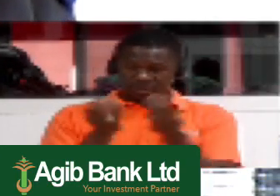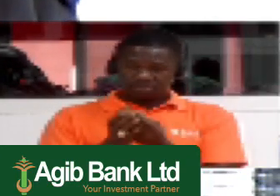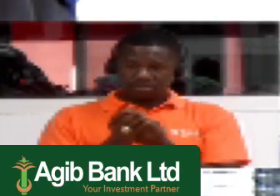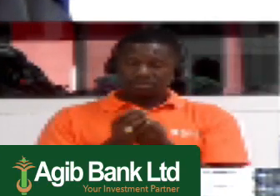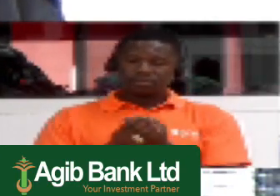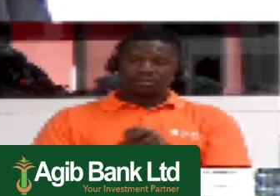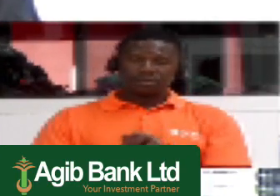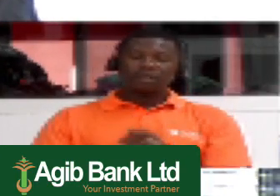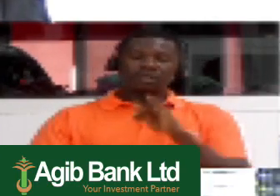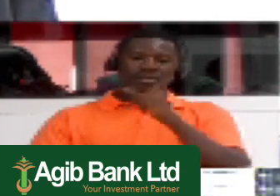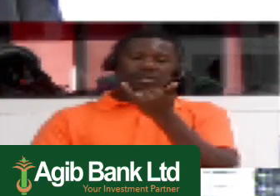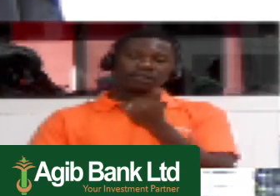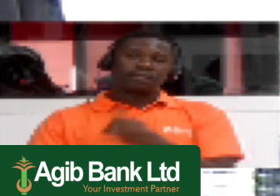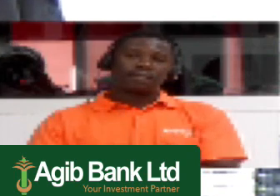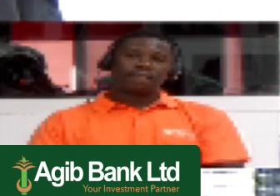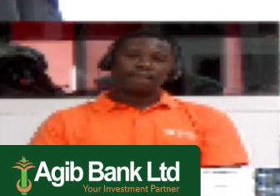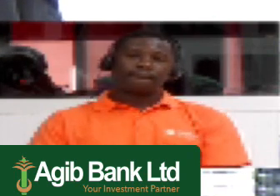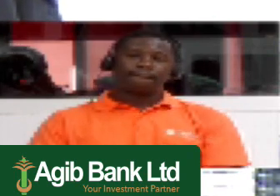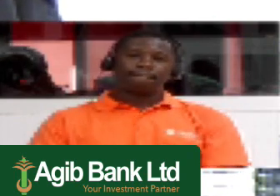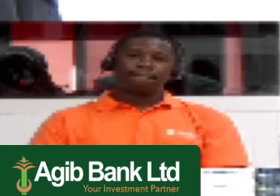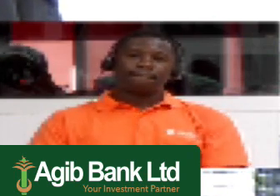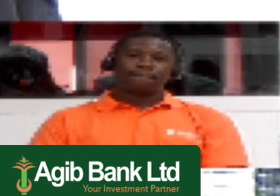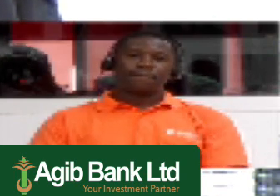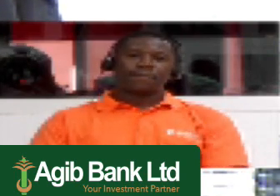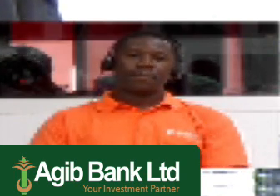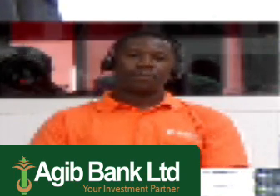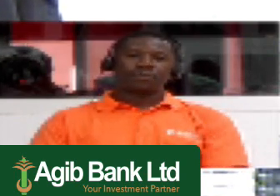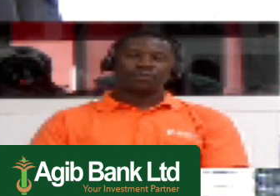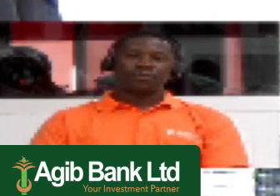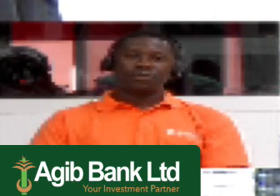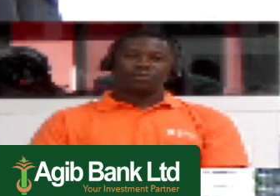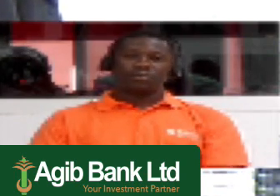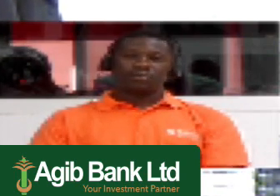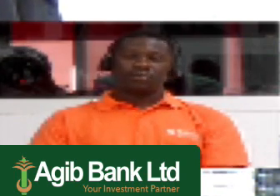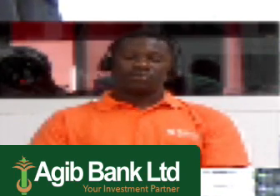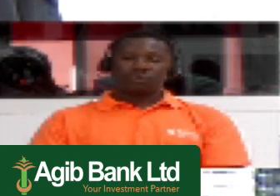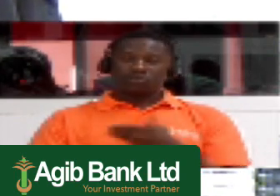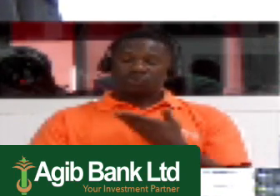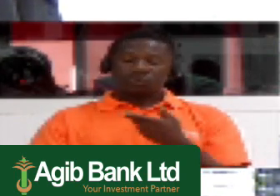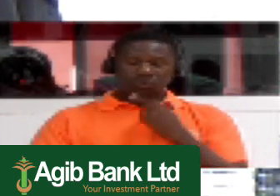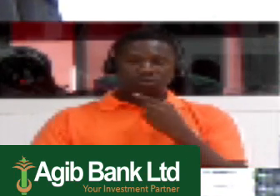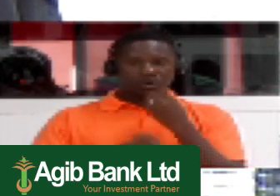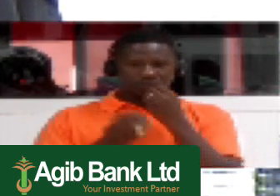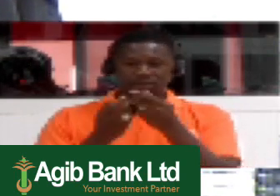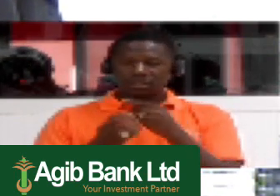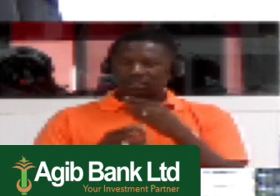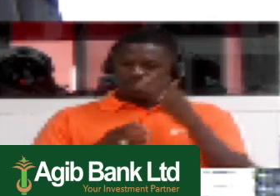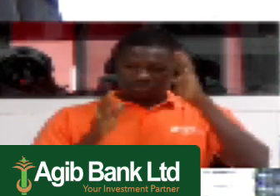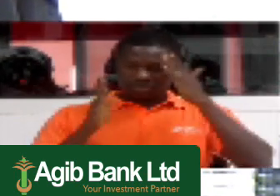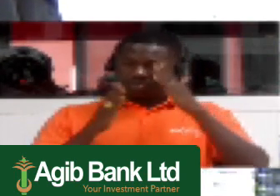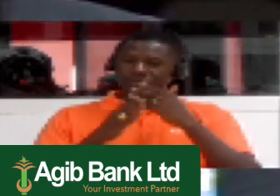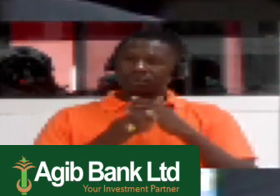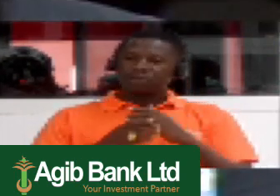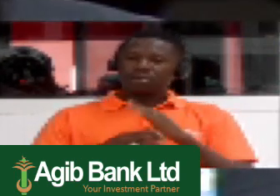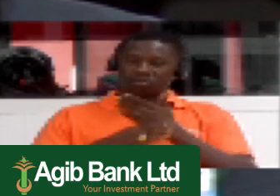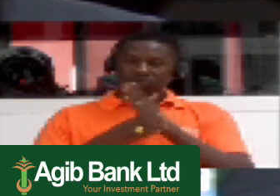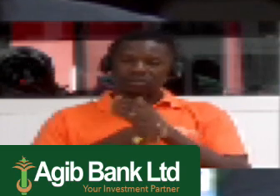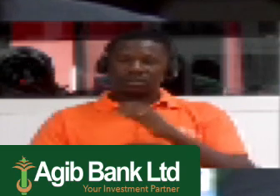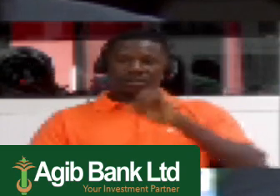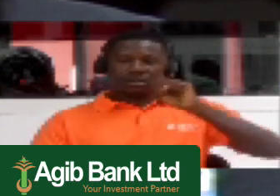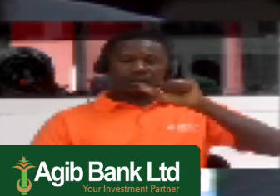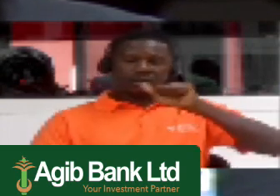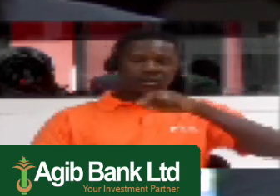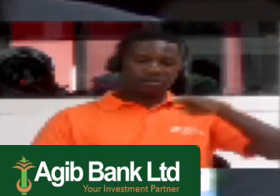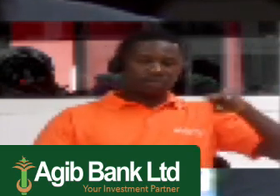okono. Ade. Yes. You also mentioned this incident with Sanamanjang. Can you just kindly describe what